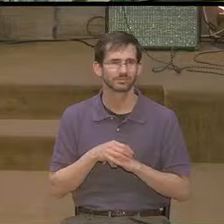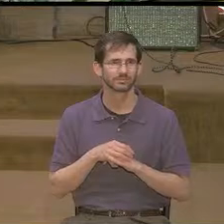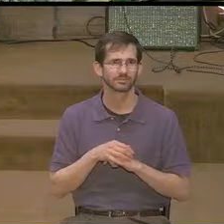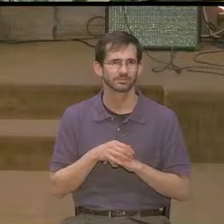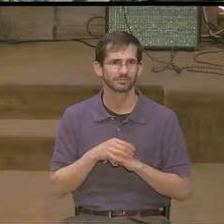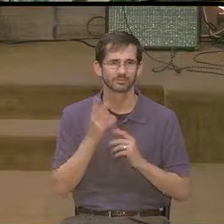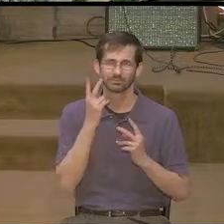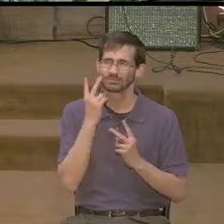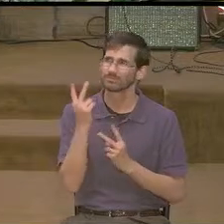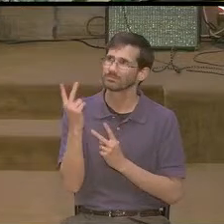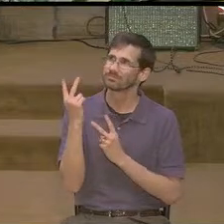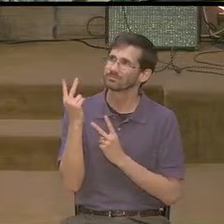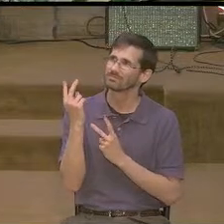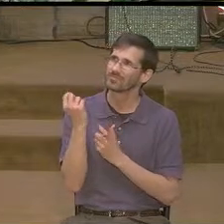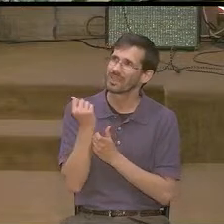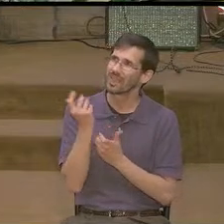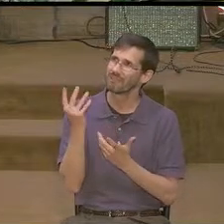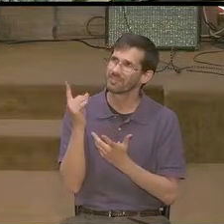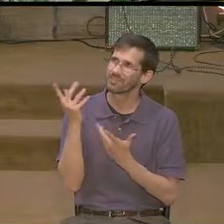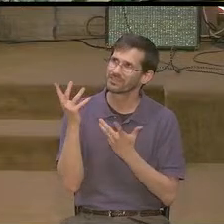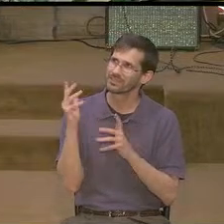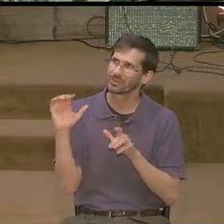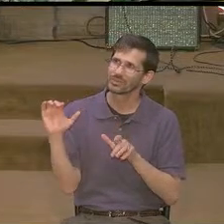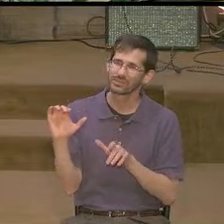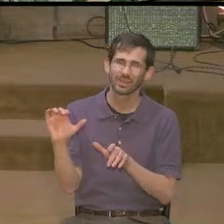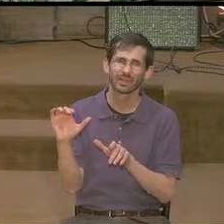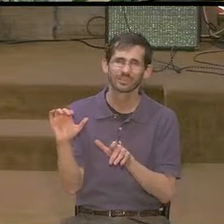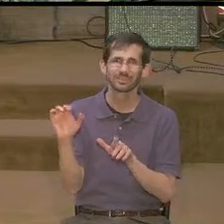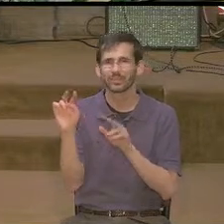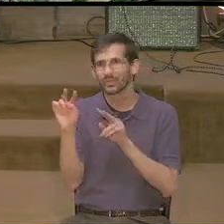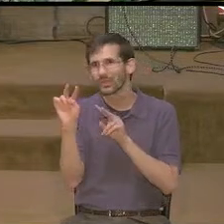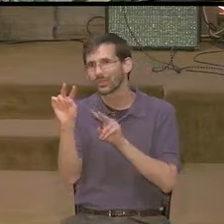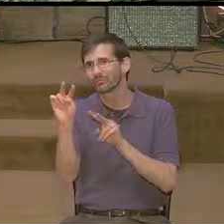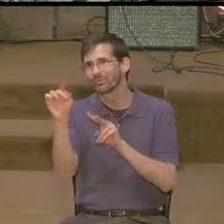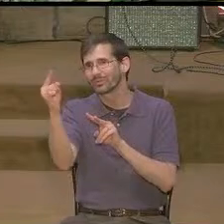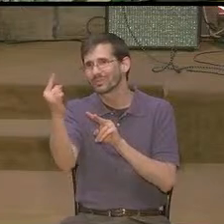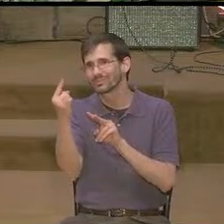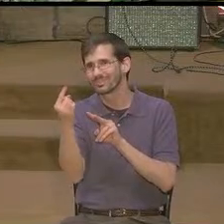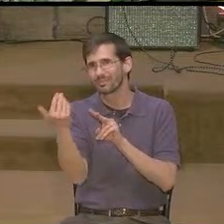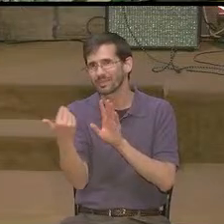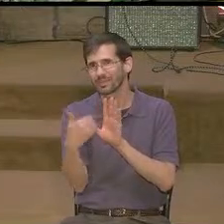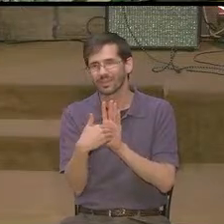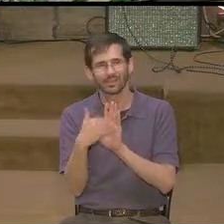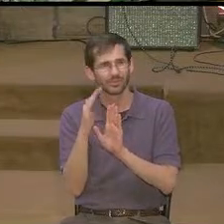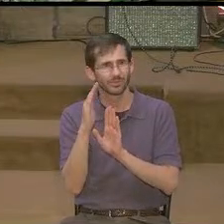Look back, what he's done. Look forward, he's coming again.